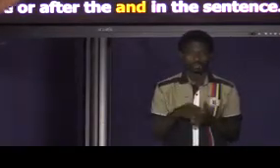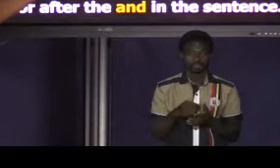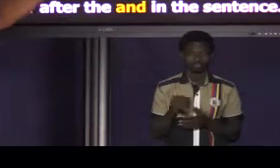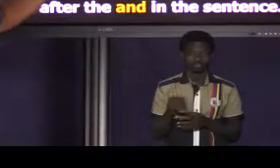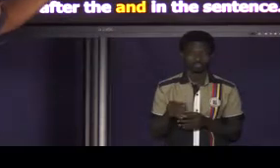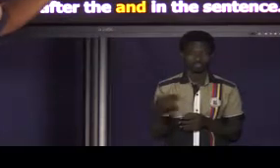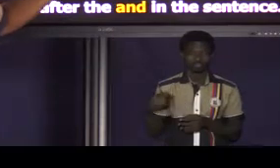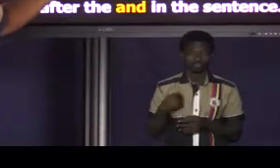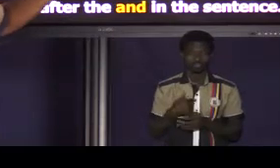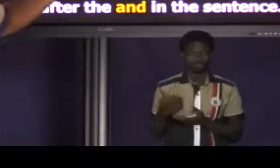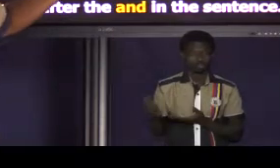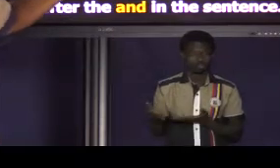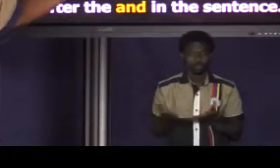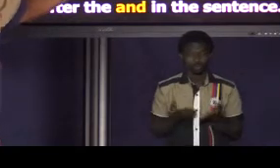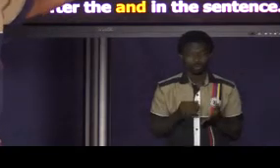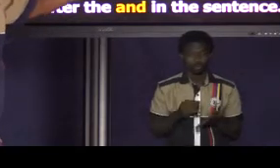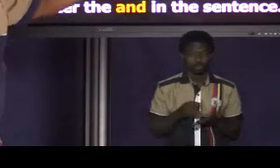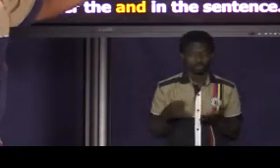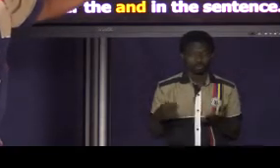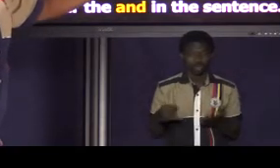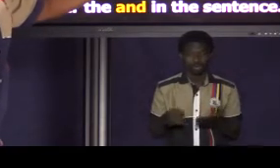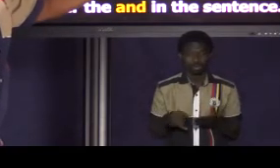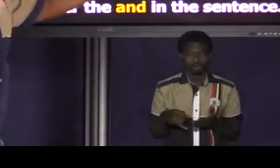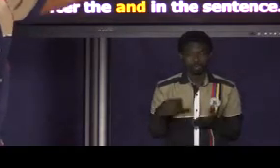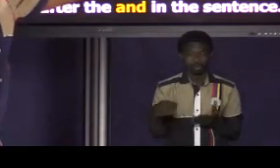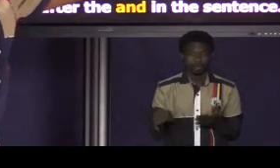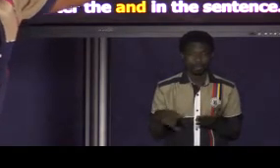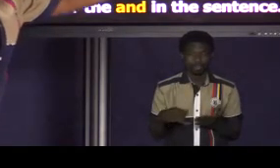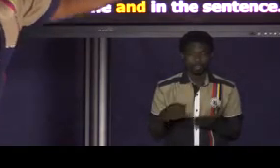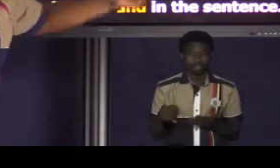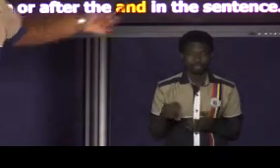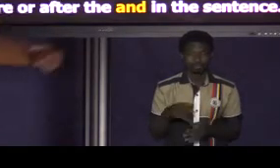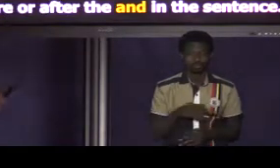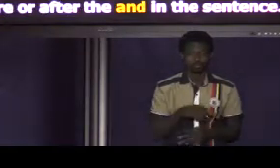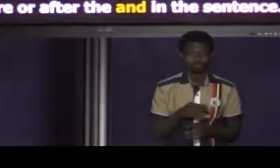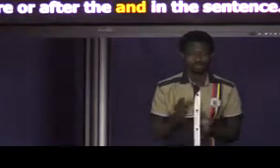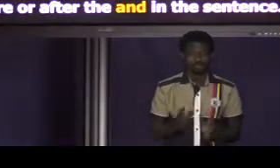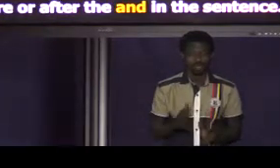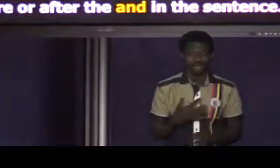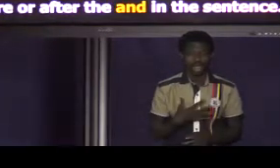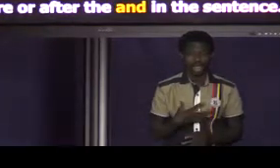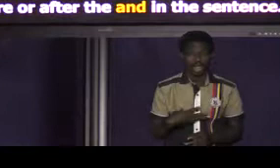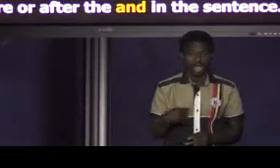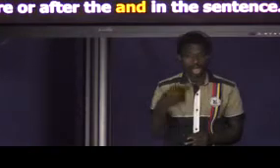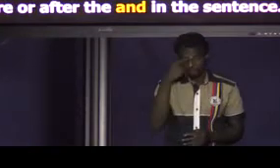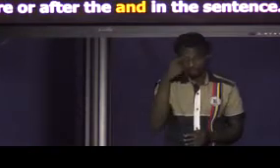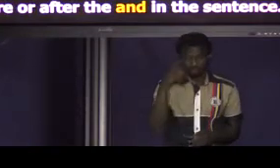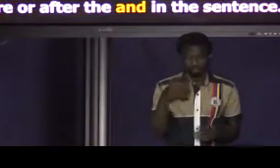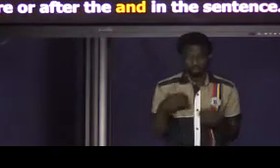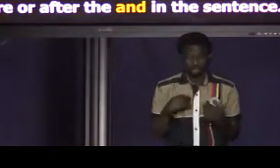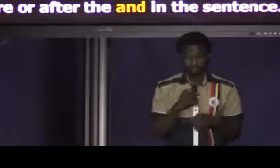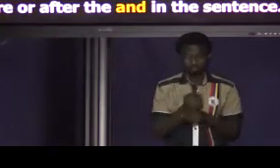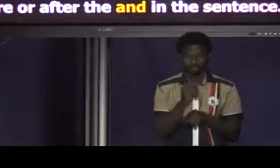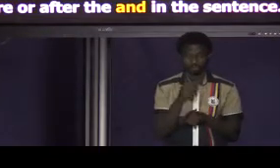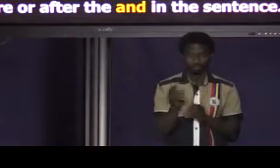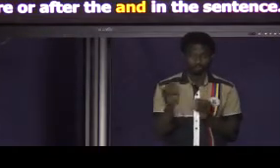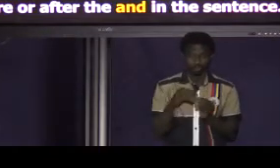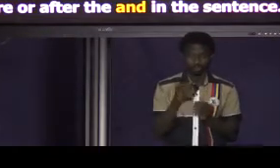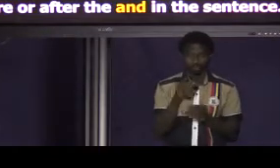a biro, that's an item, a pencil, a ruler, and because you have just one more, you